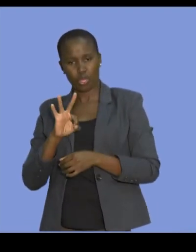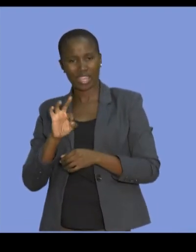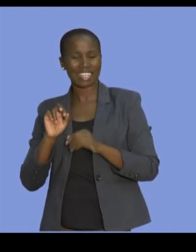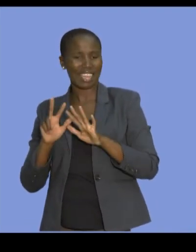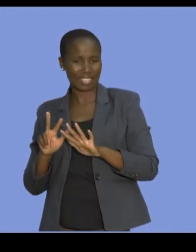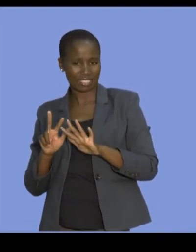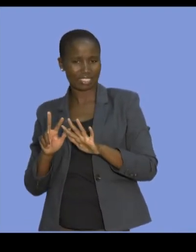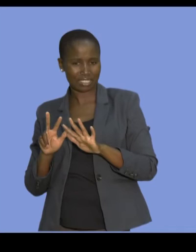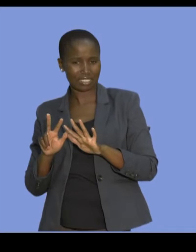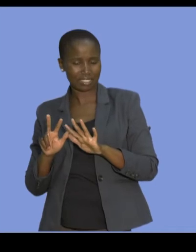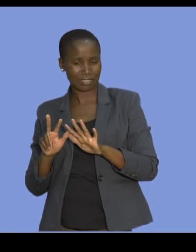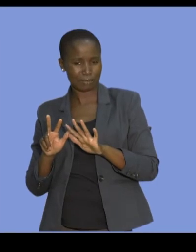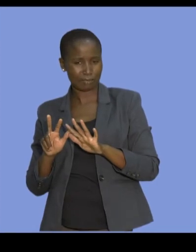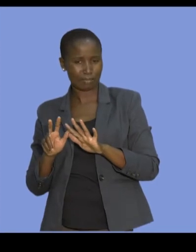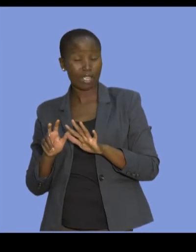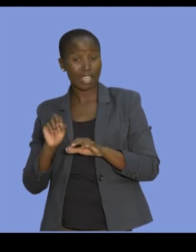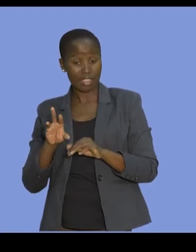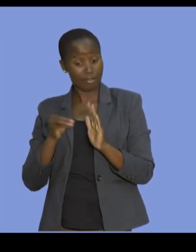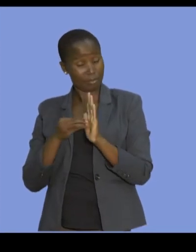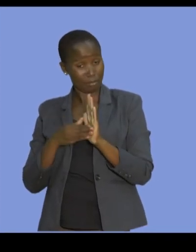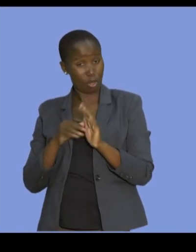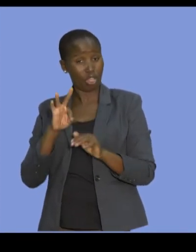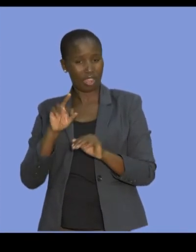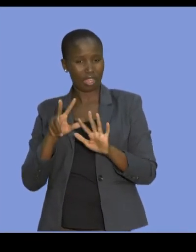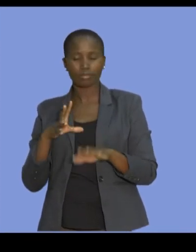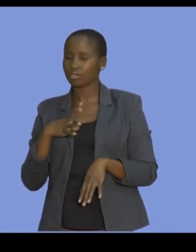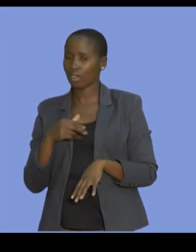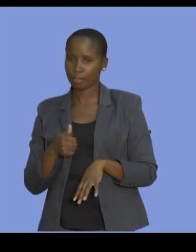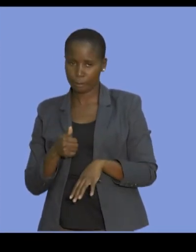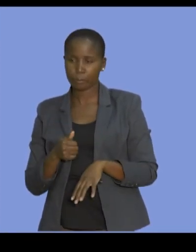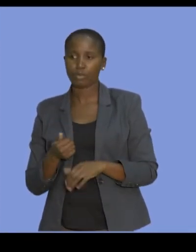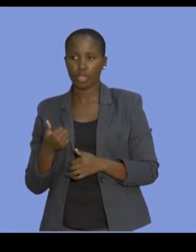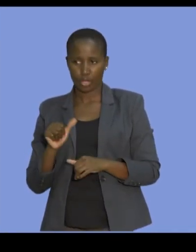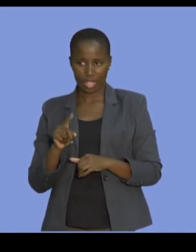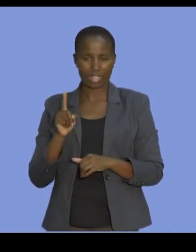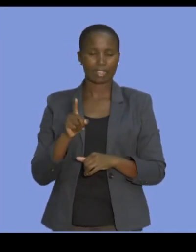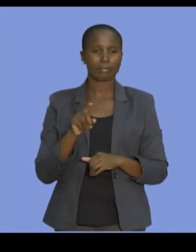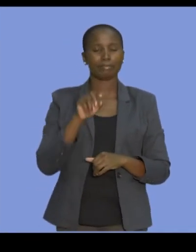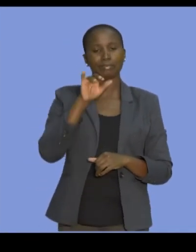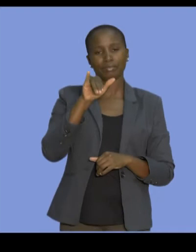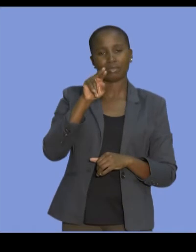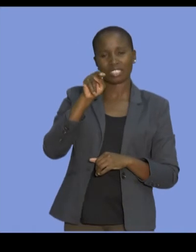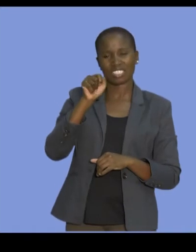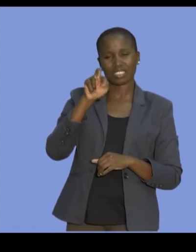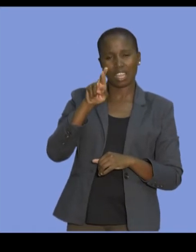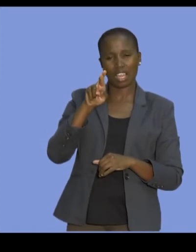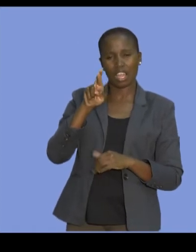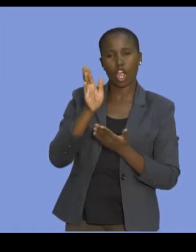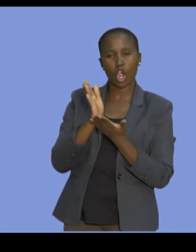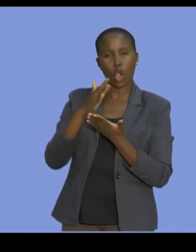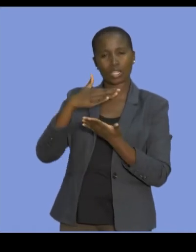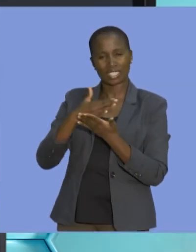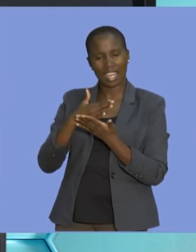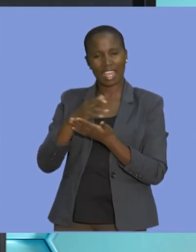approximately 38, that's fine. Then the interquartile range. The